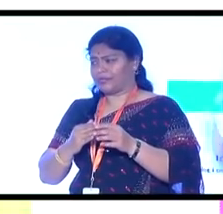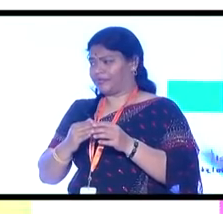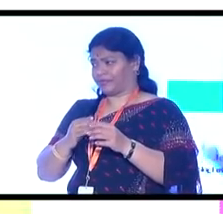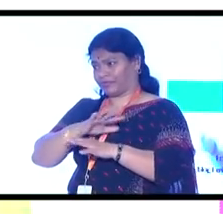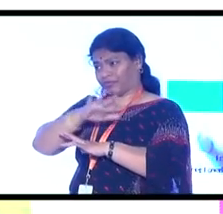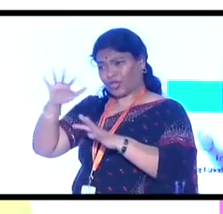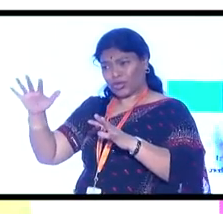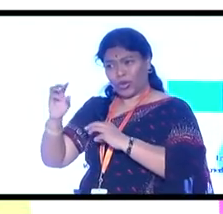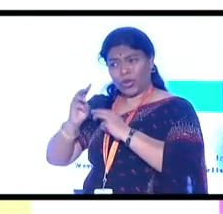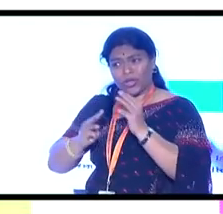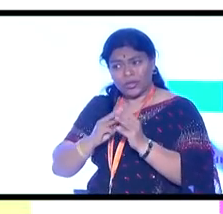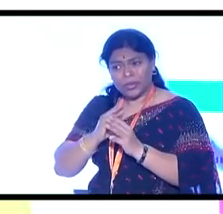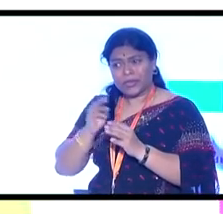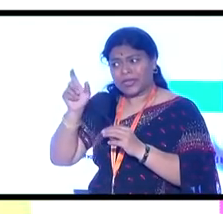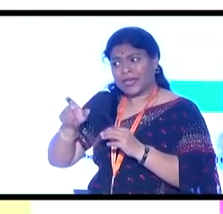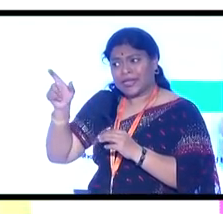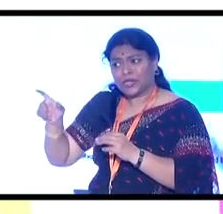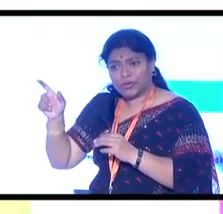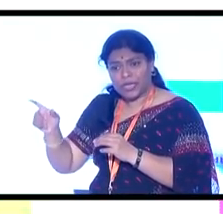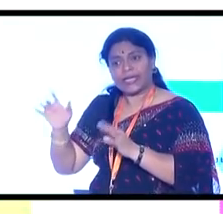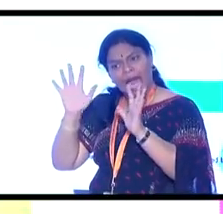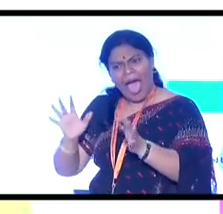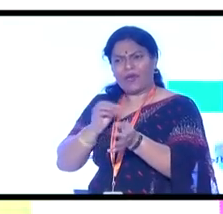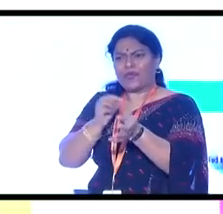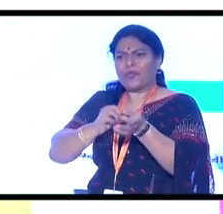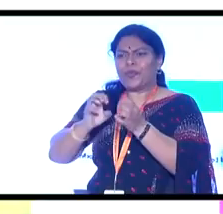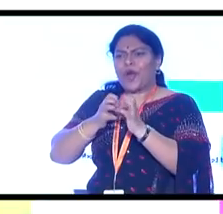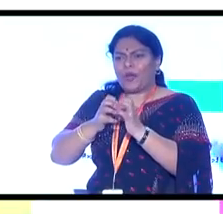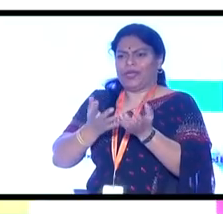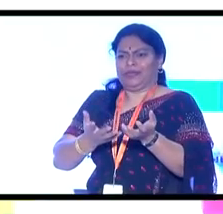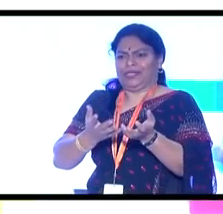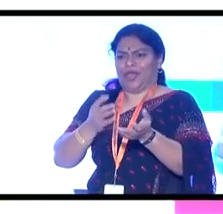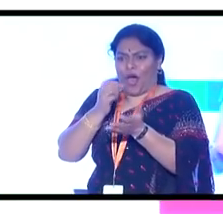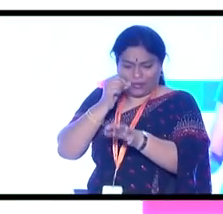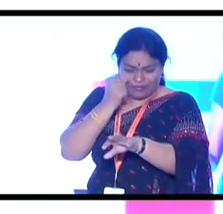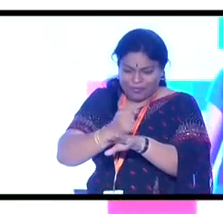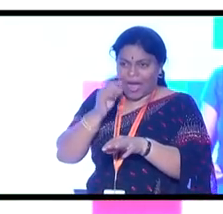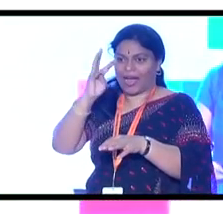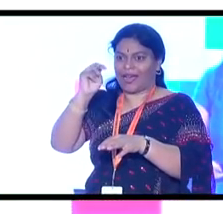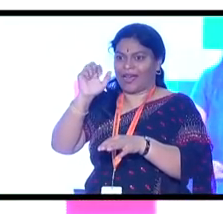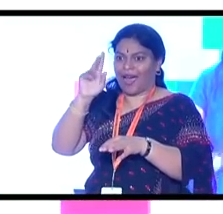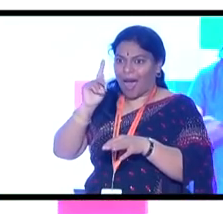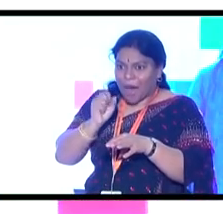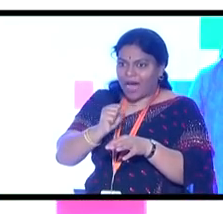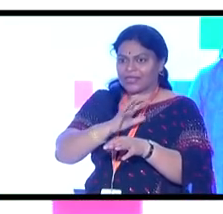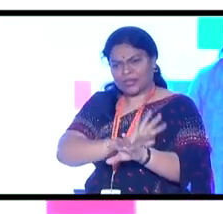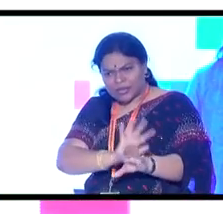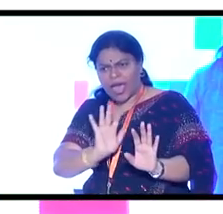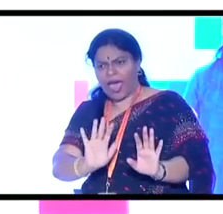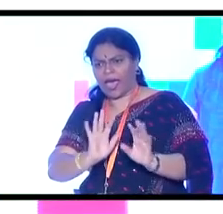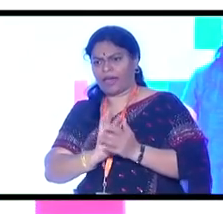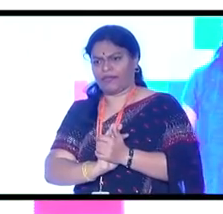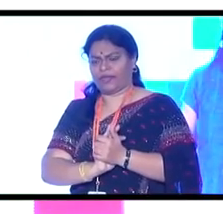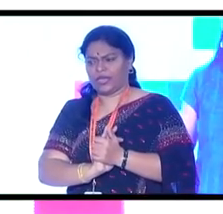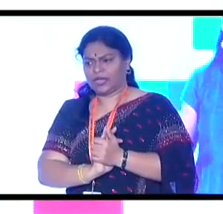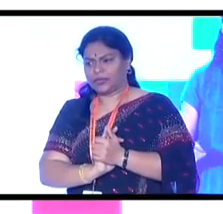all of us in this world, and I think every single person today, have scars, whether they're physical or metaphorical or mental. And all of us deal with it in the ways